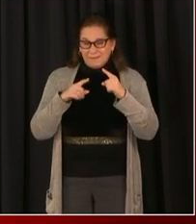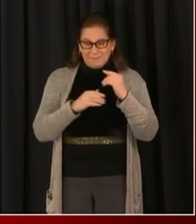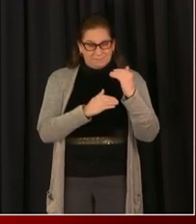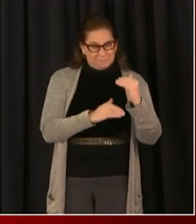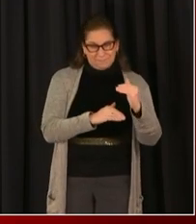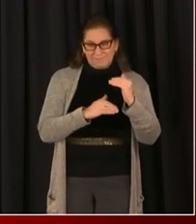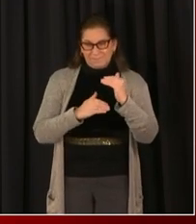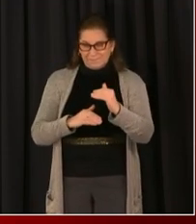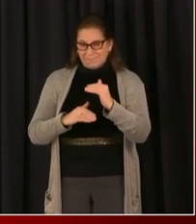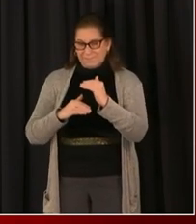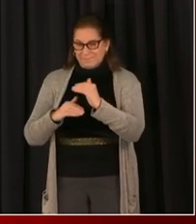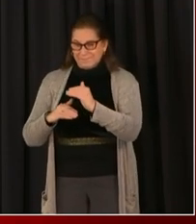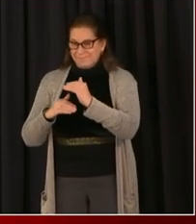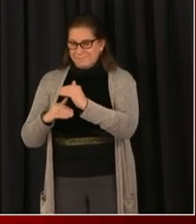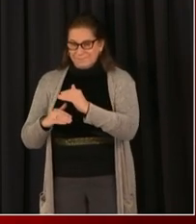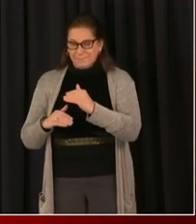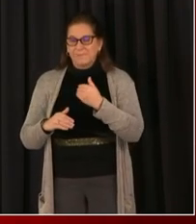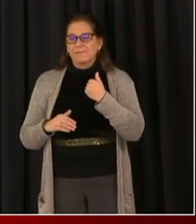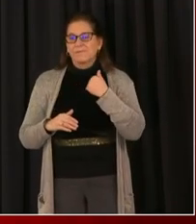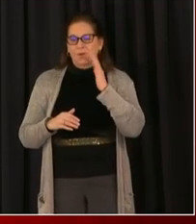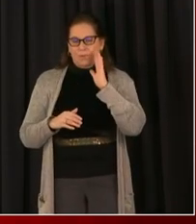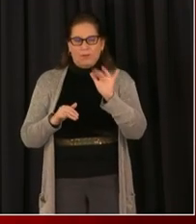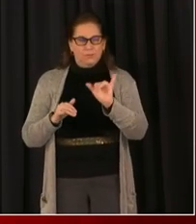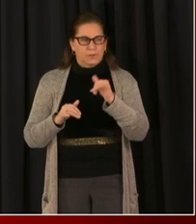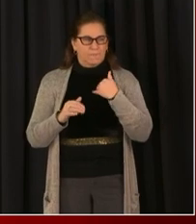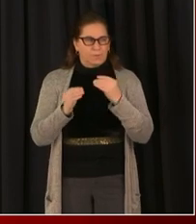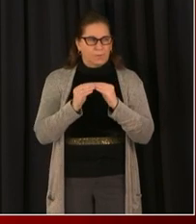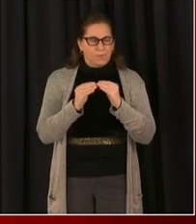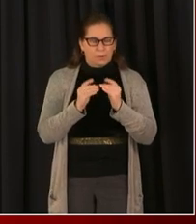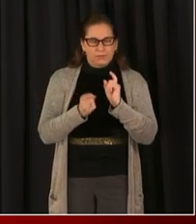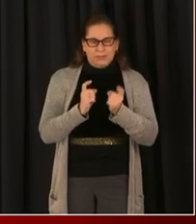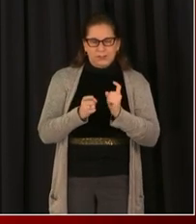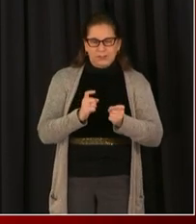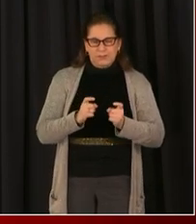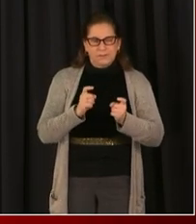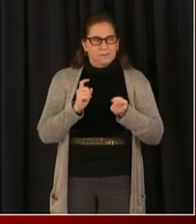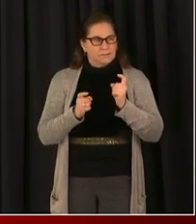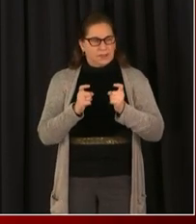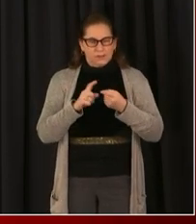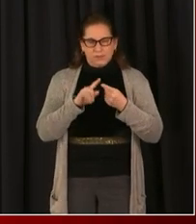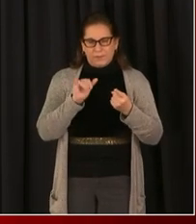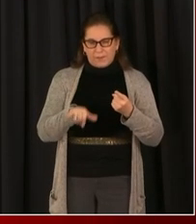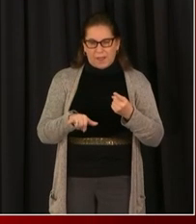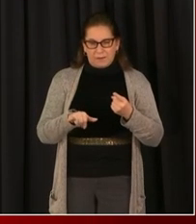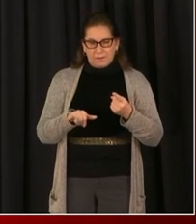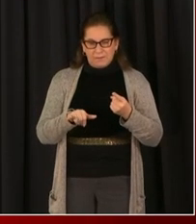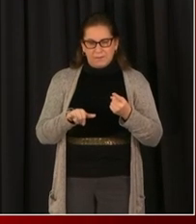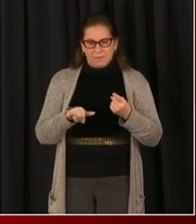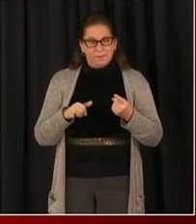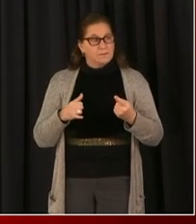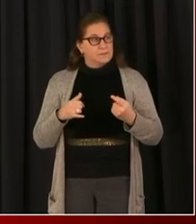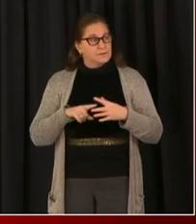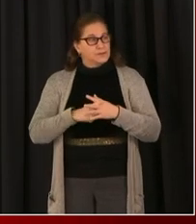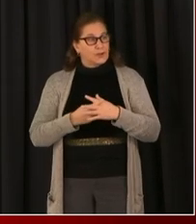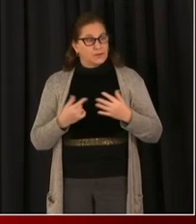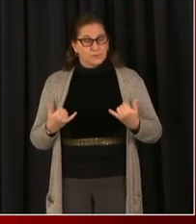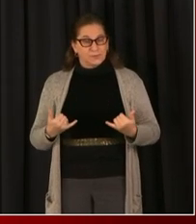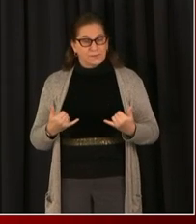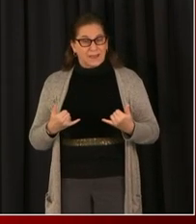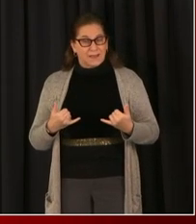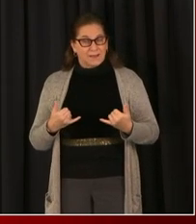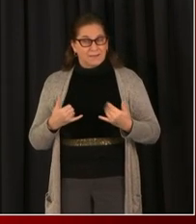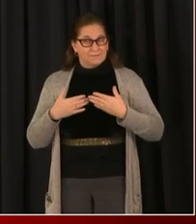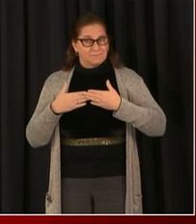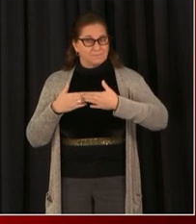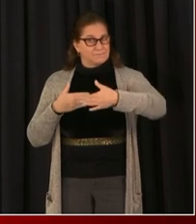as warranted. Starting today, high contact sports are prohibited in the district. Here you can see a